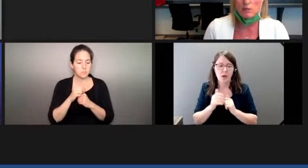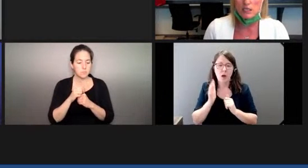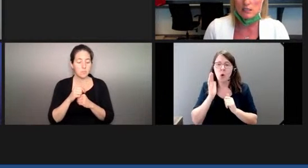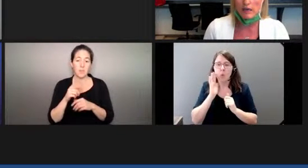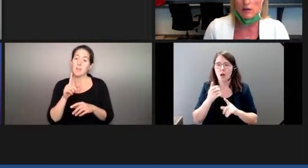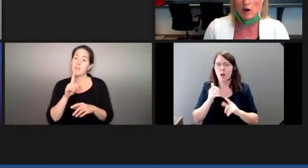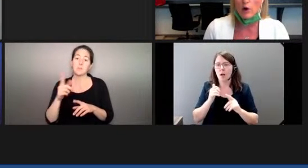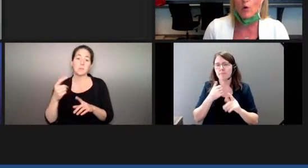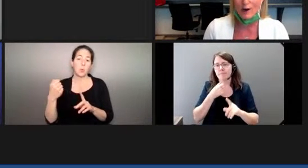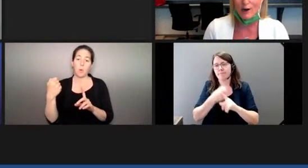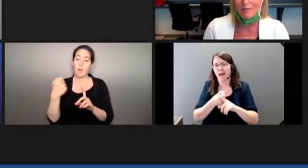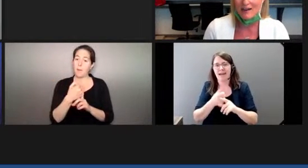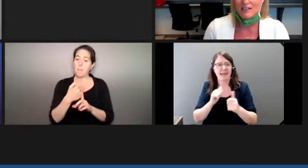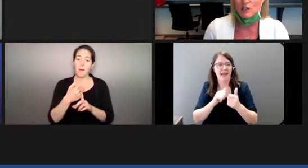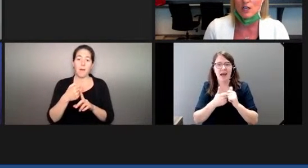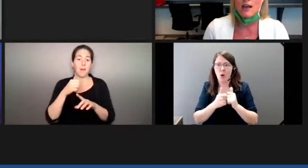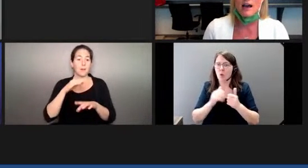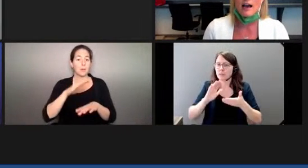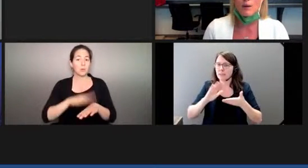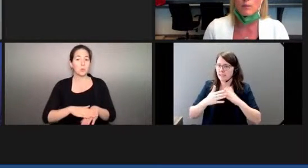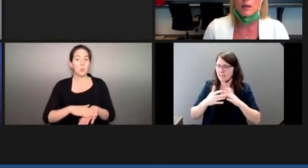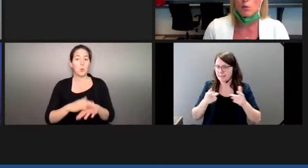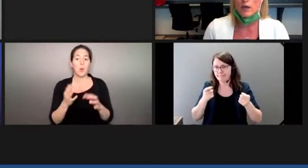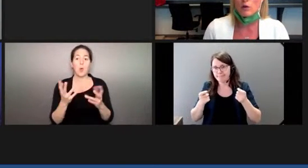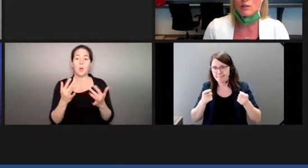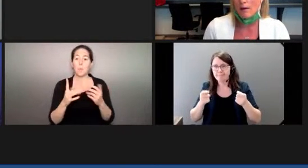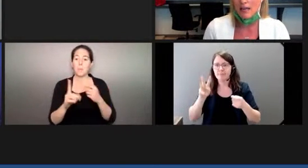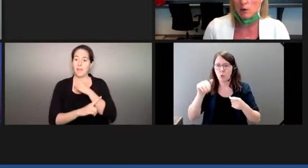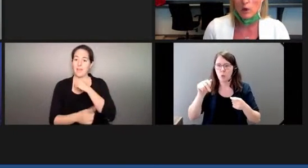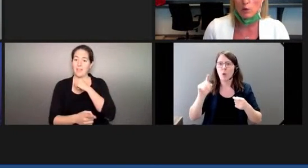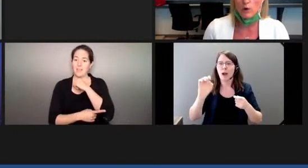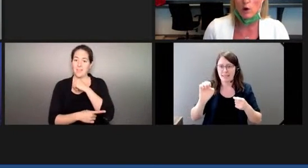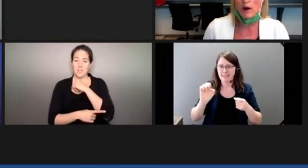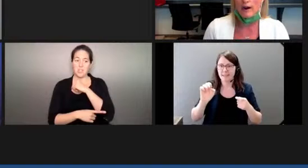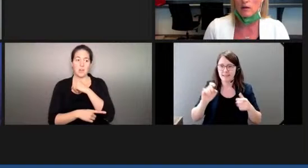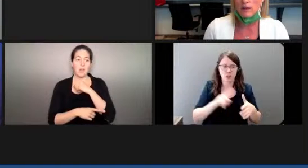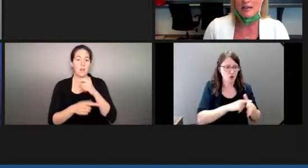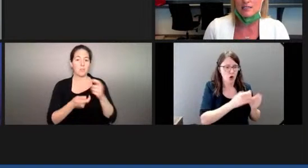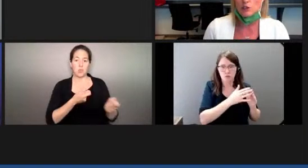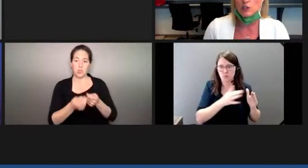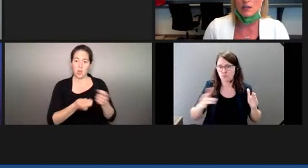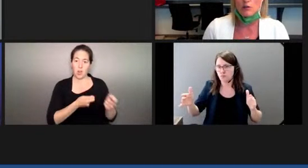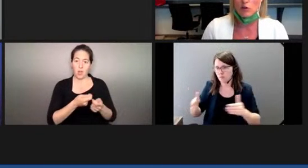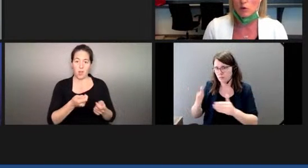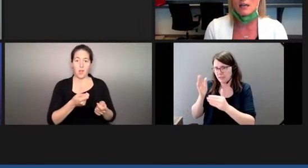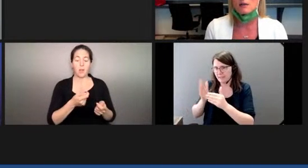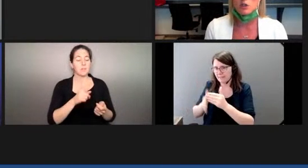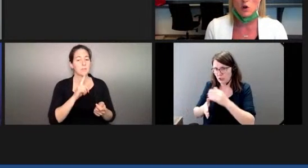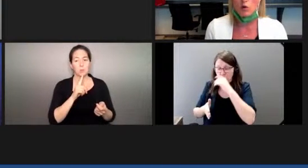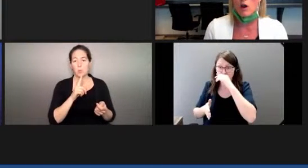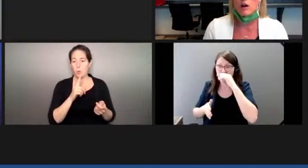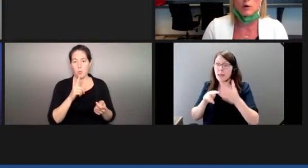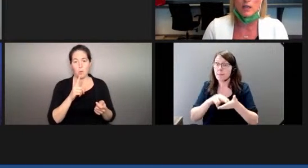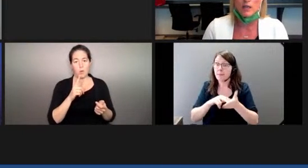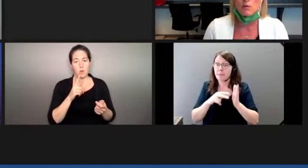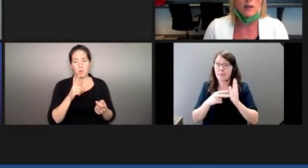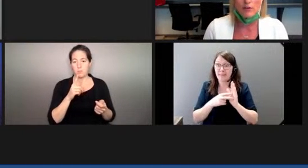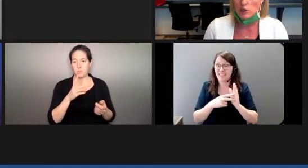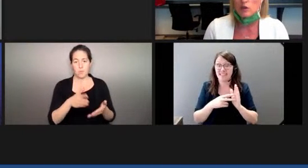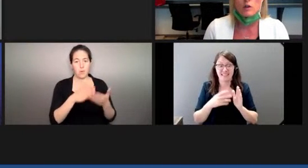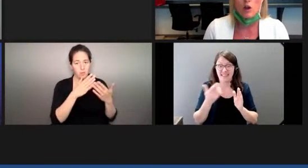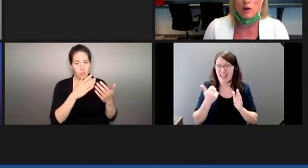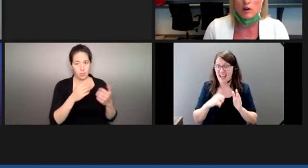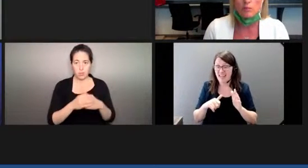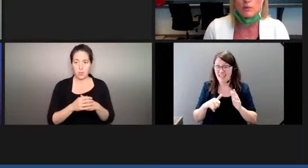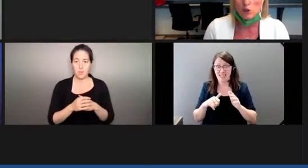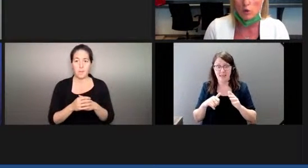we as a municipality are required to manage. That ban will require essentially those items to no longer be manufactured,